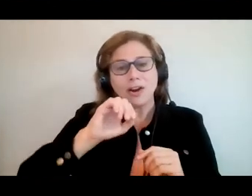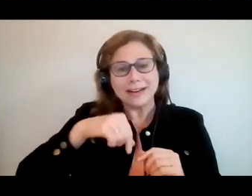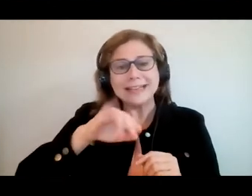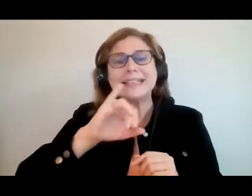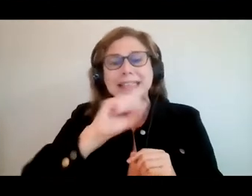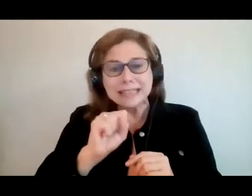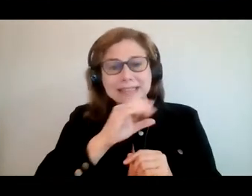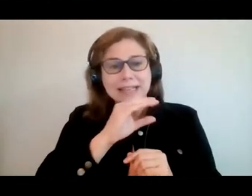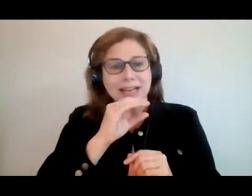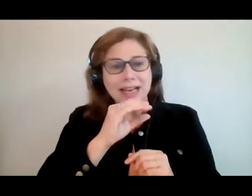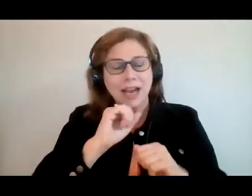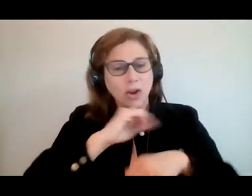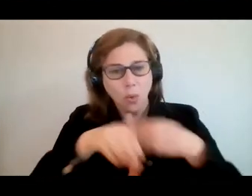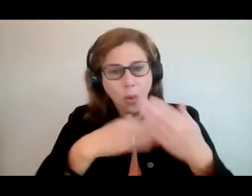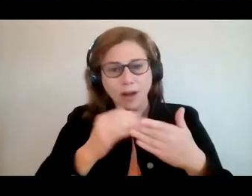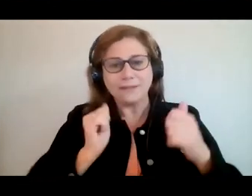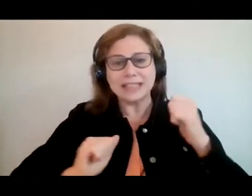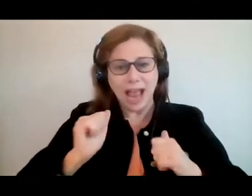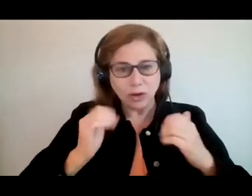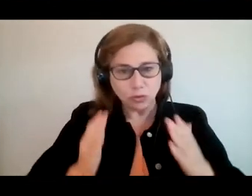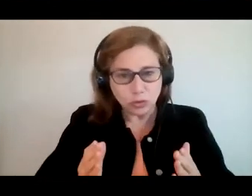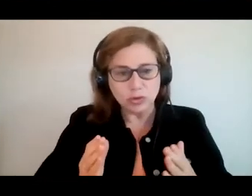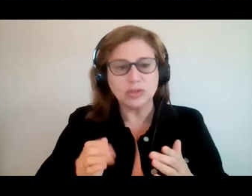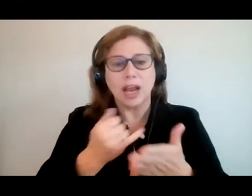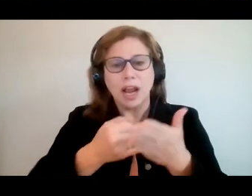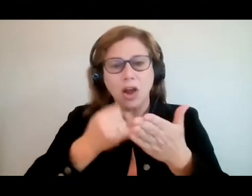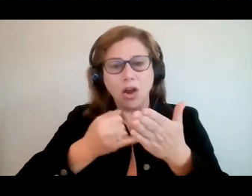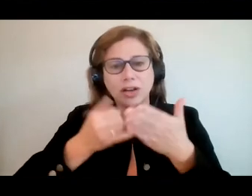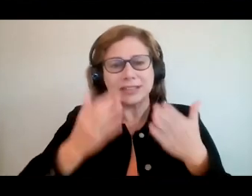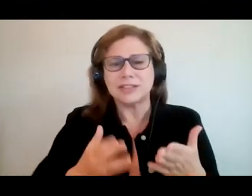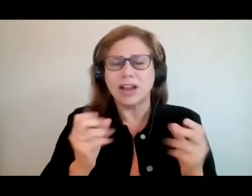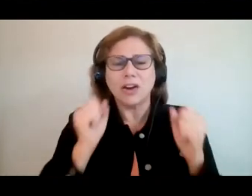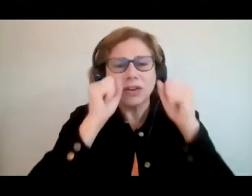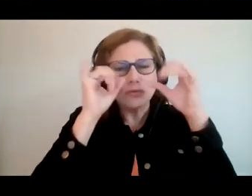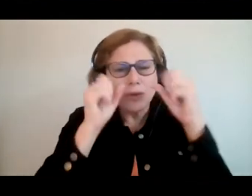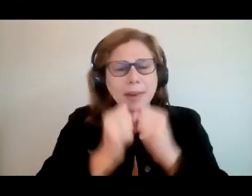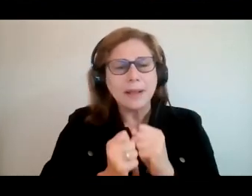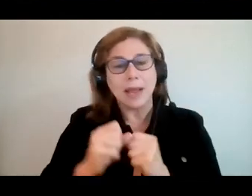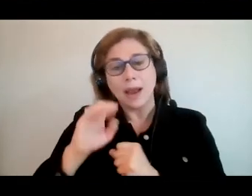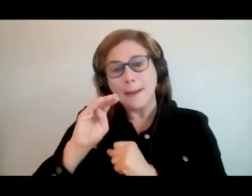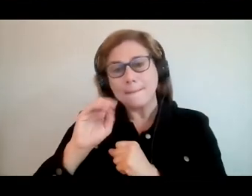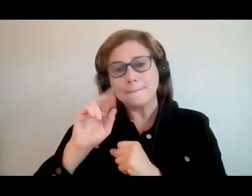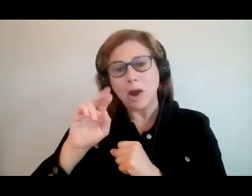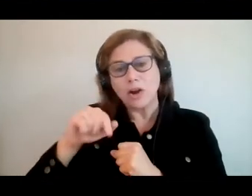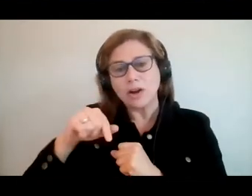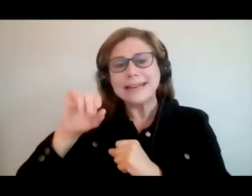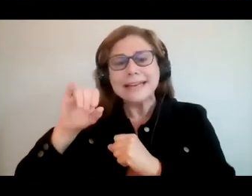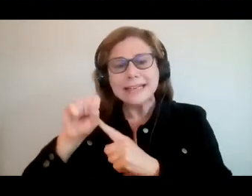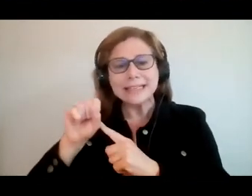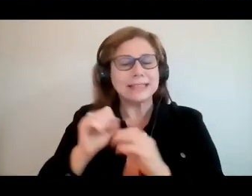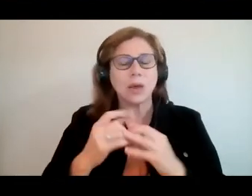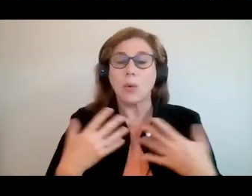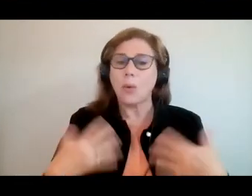all of these actors and artists are incredible. Somehow Marquise, you know, jumps out partly, you